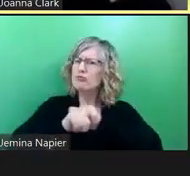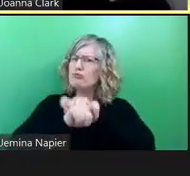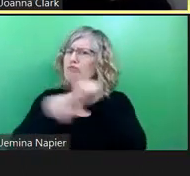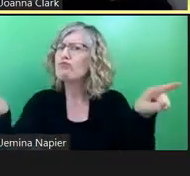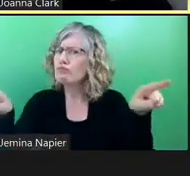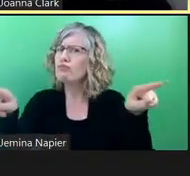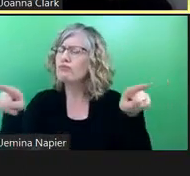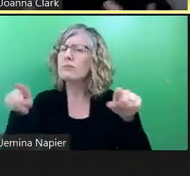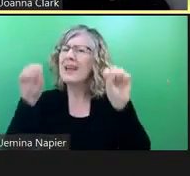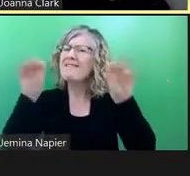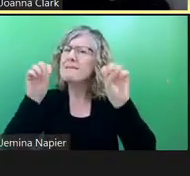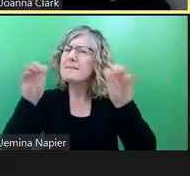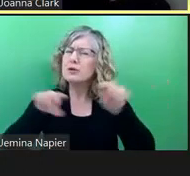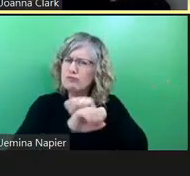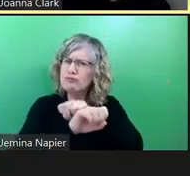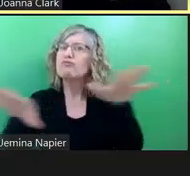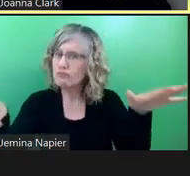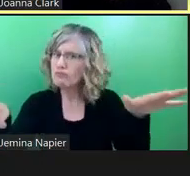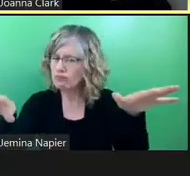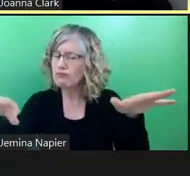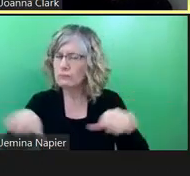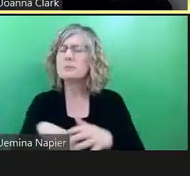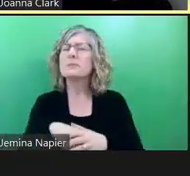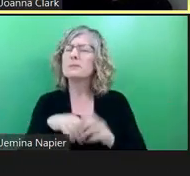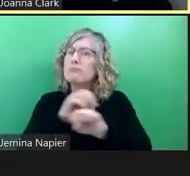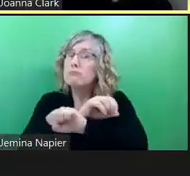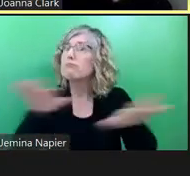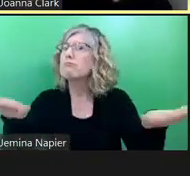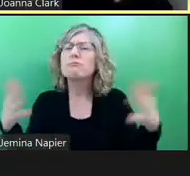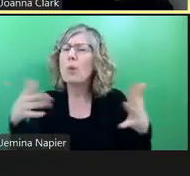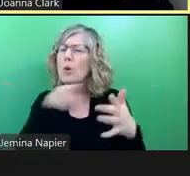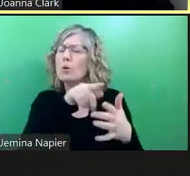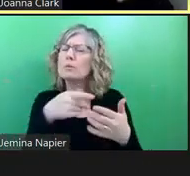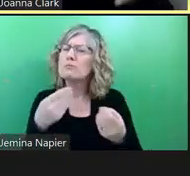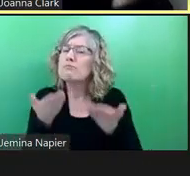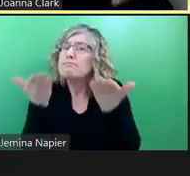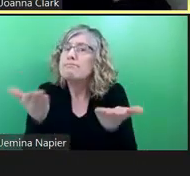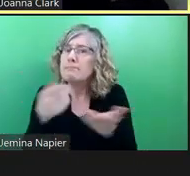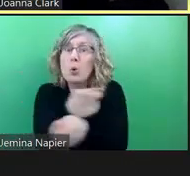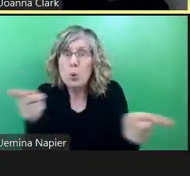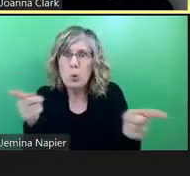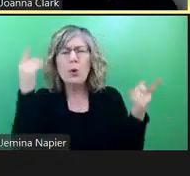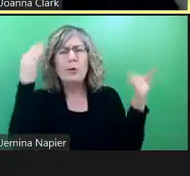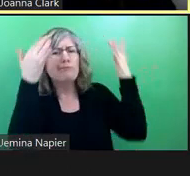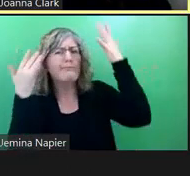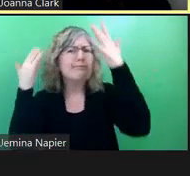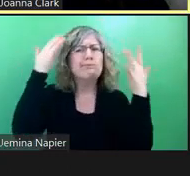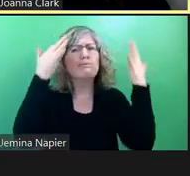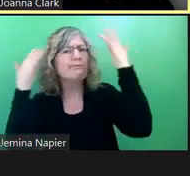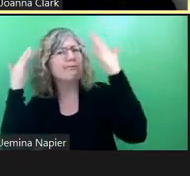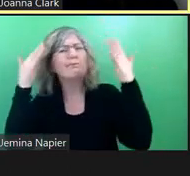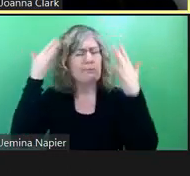get things started, get us all thinking about the topic, we're going to ask a couple of